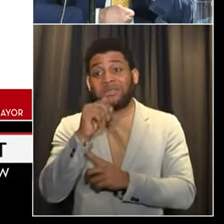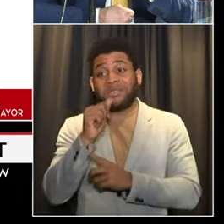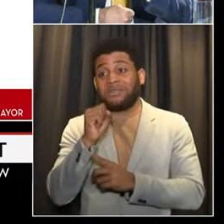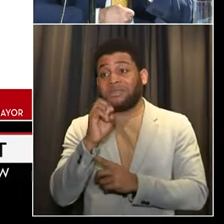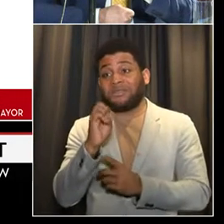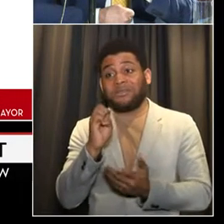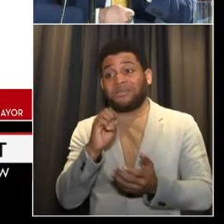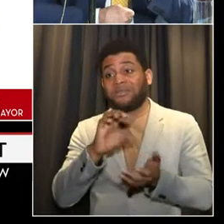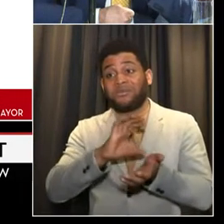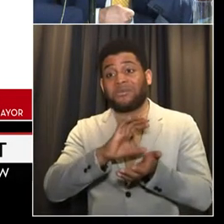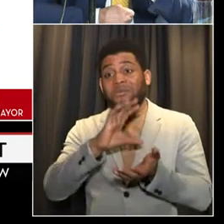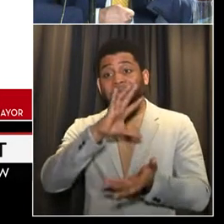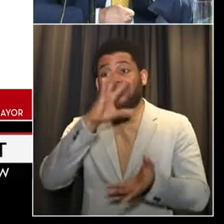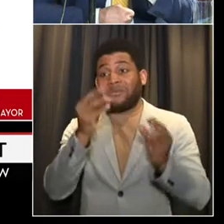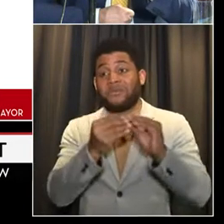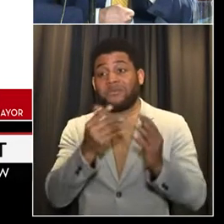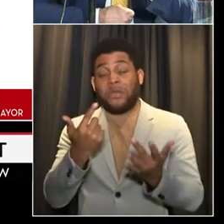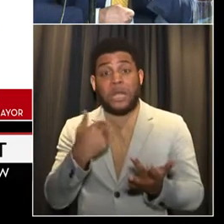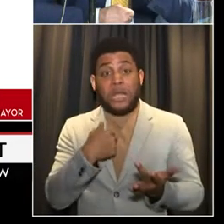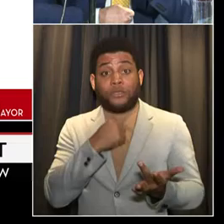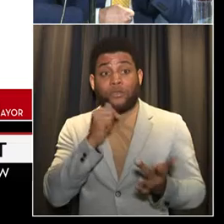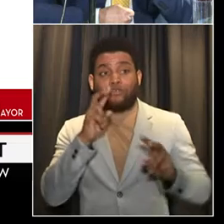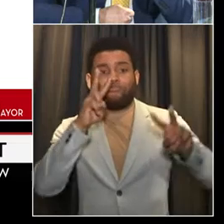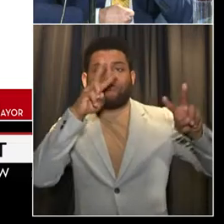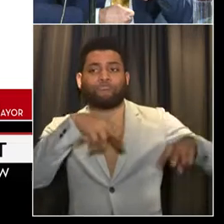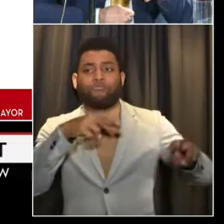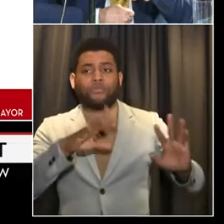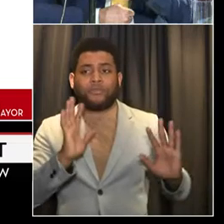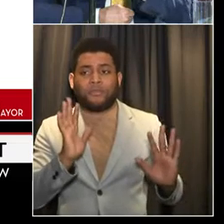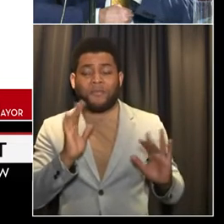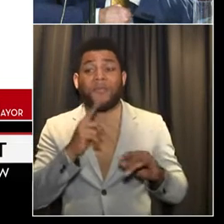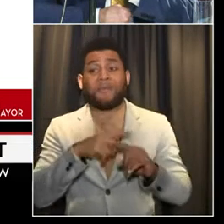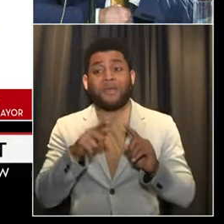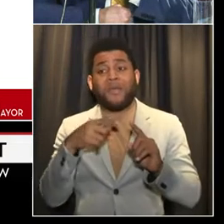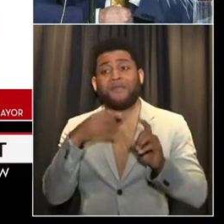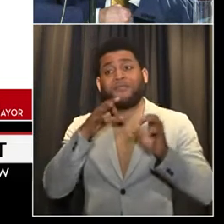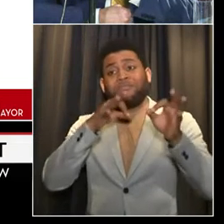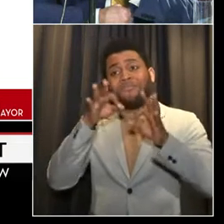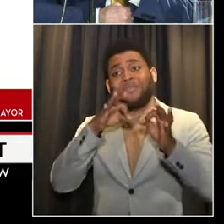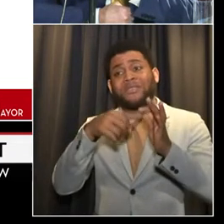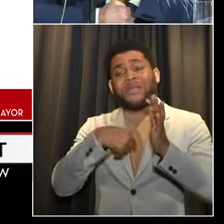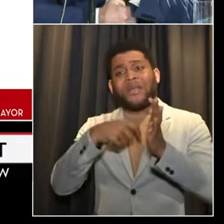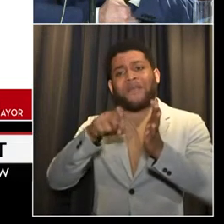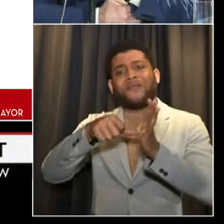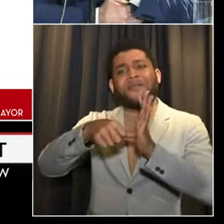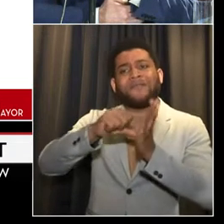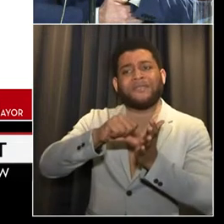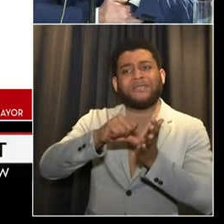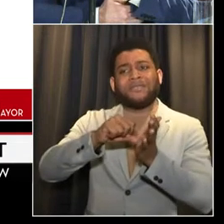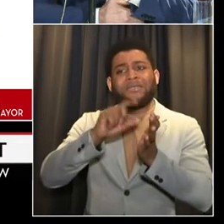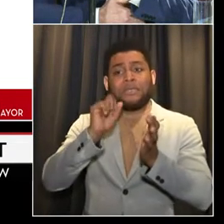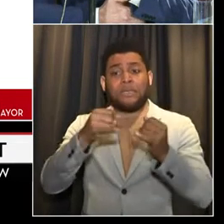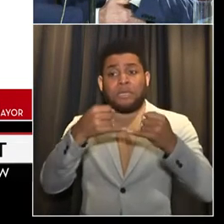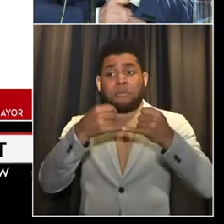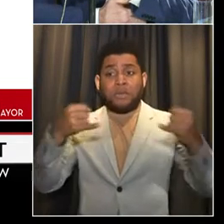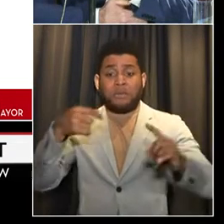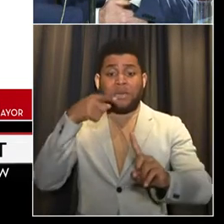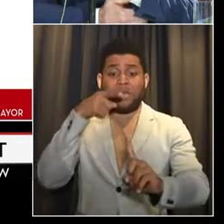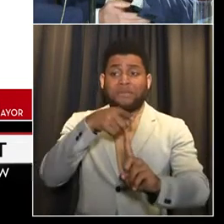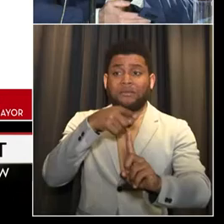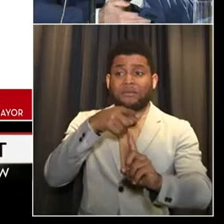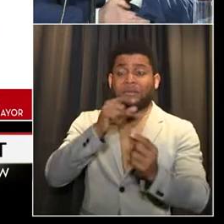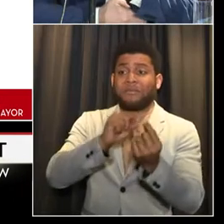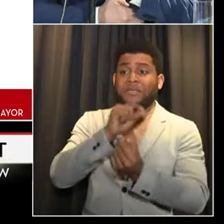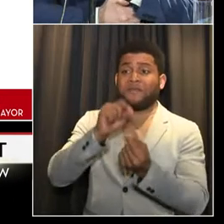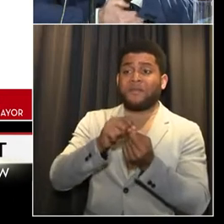not judging that, by the way, I'm just pointing out that I wanted to have a line here for what the deferred disposition